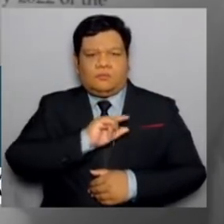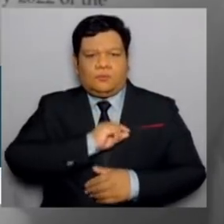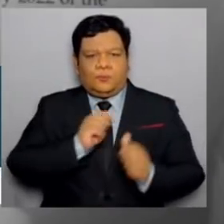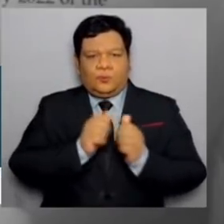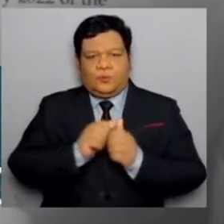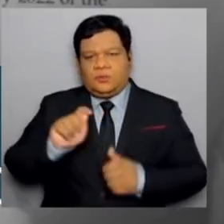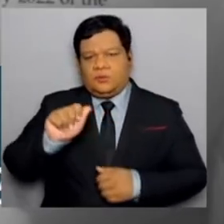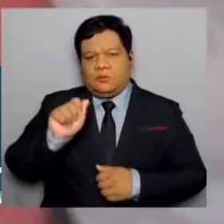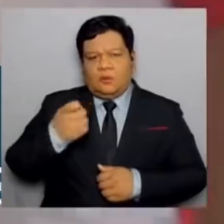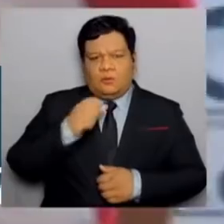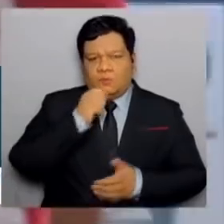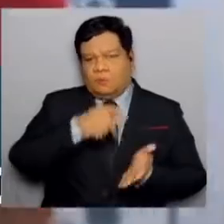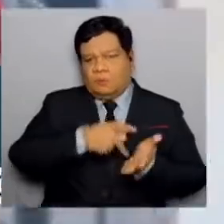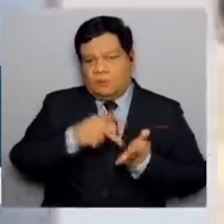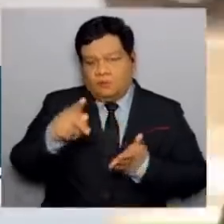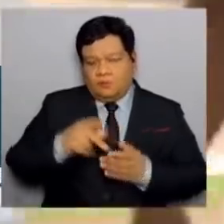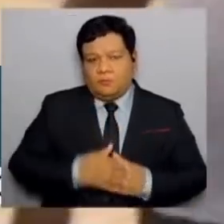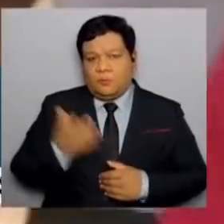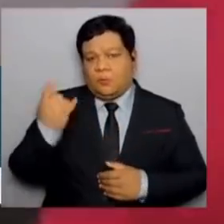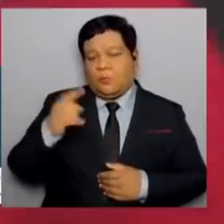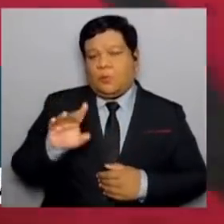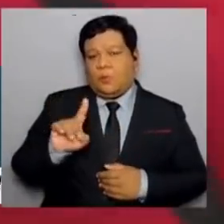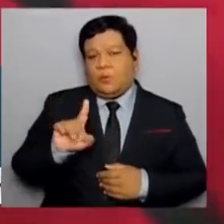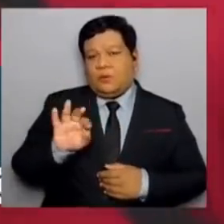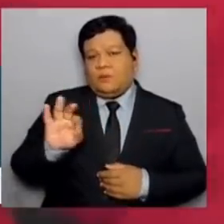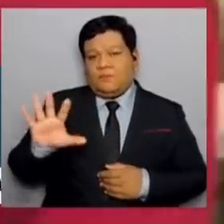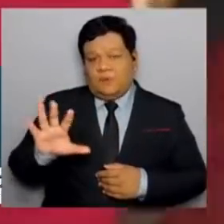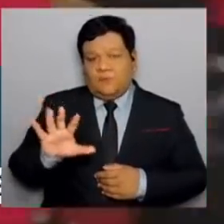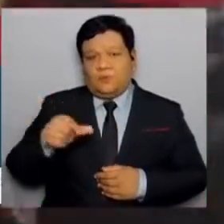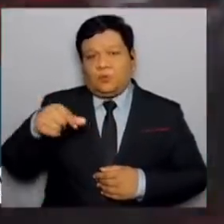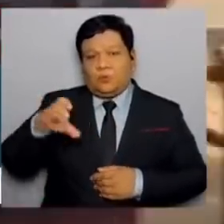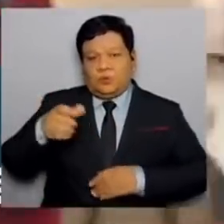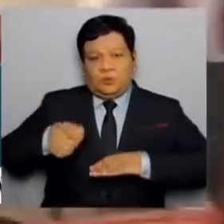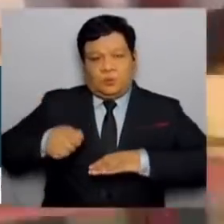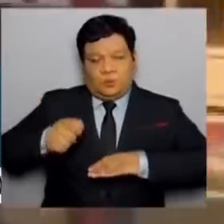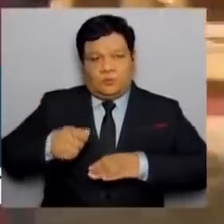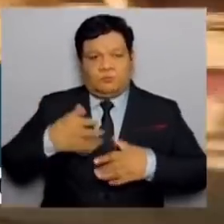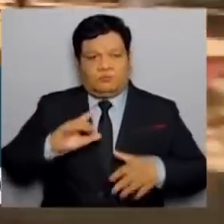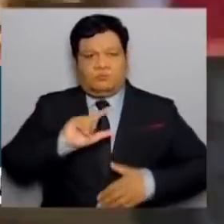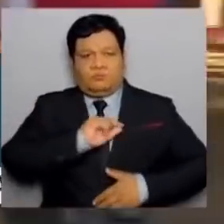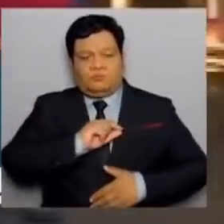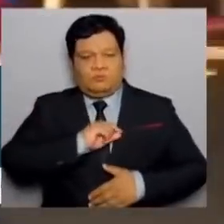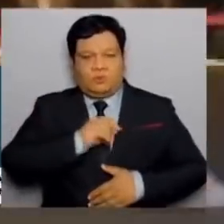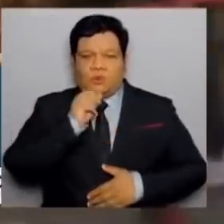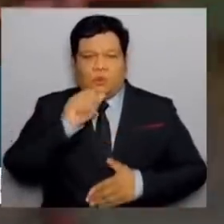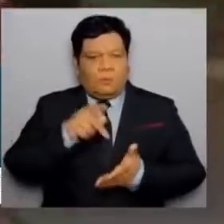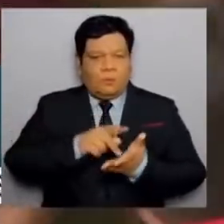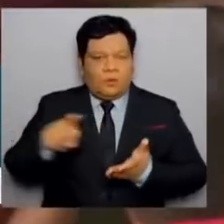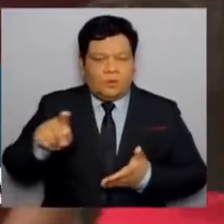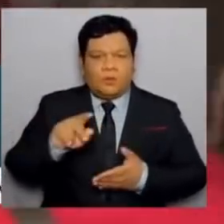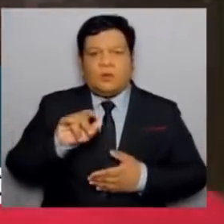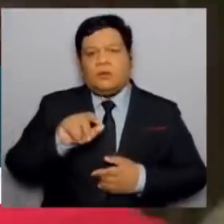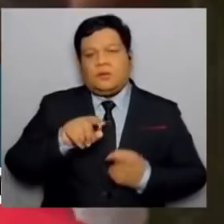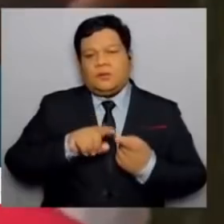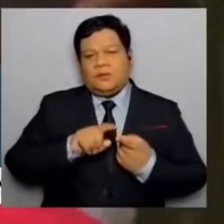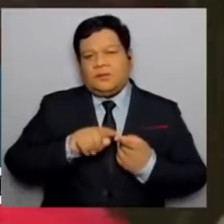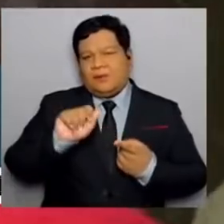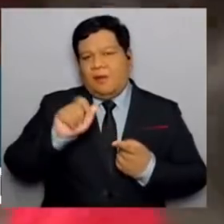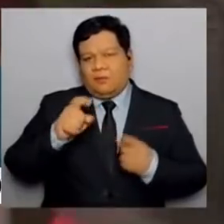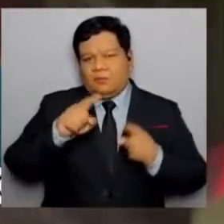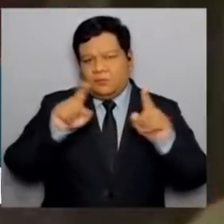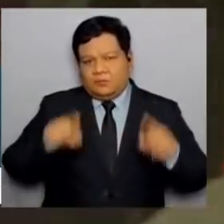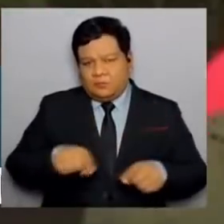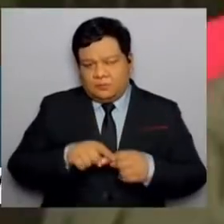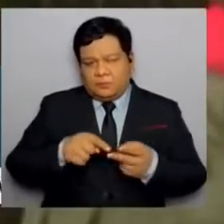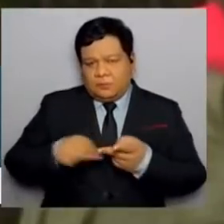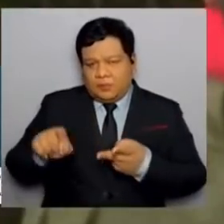In 1995, Marcos was convicted by the Quezon City Regional Trial Court for failure to file income tax returns and pay income taxes